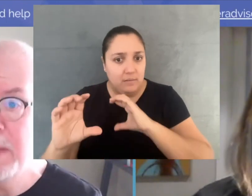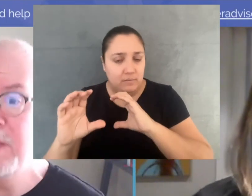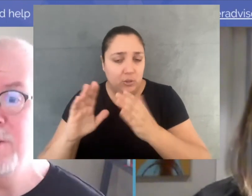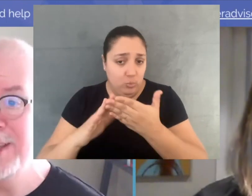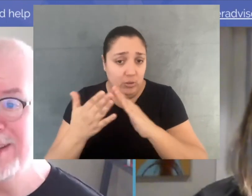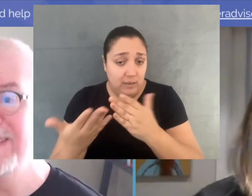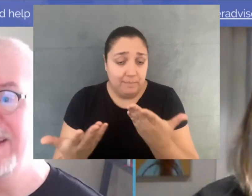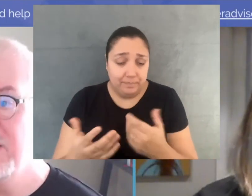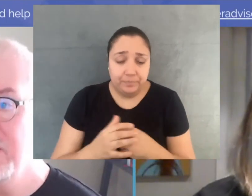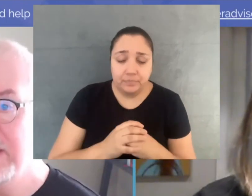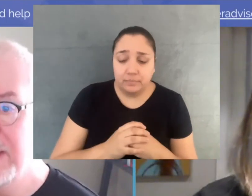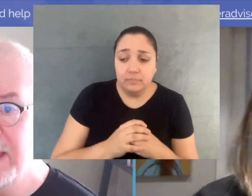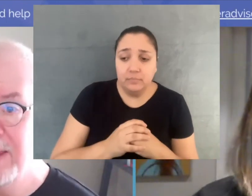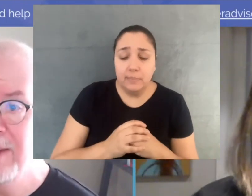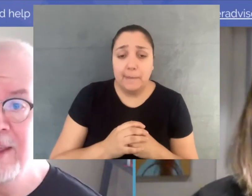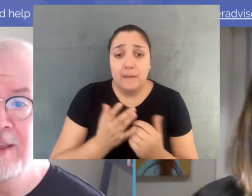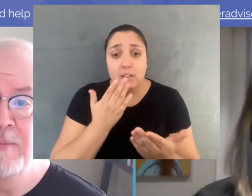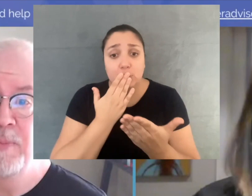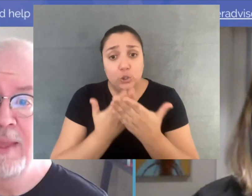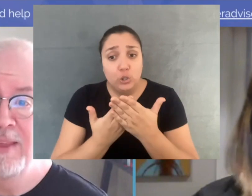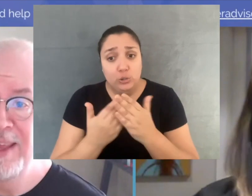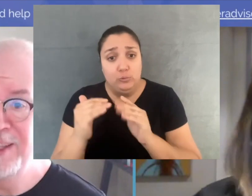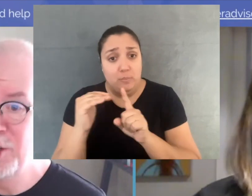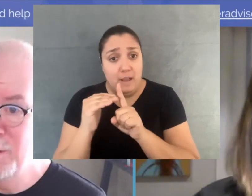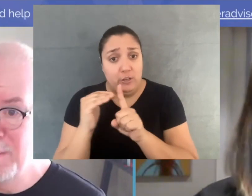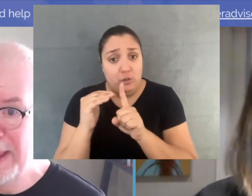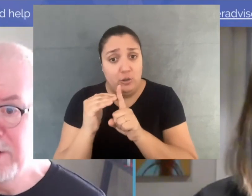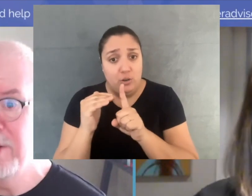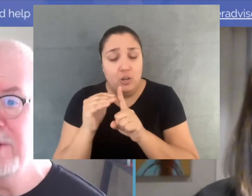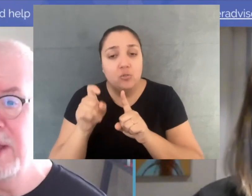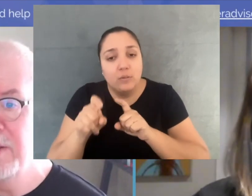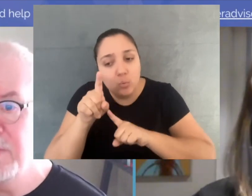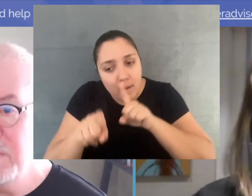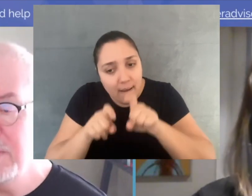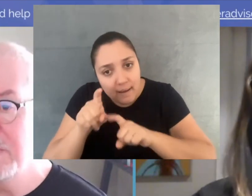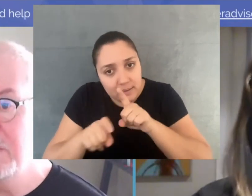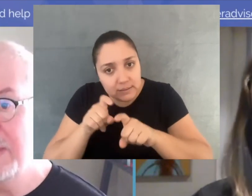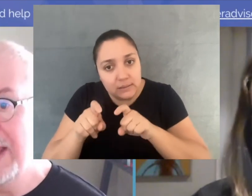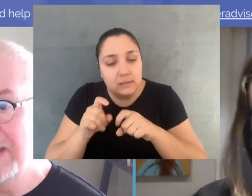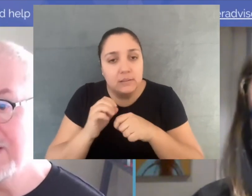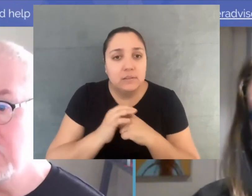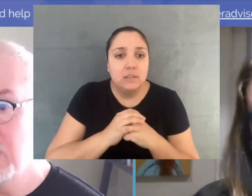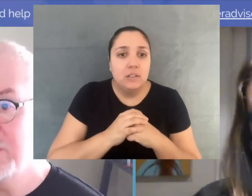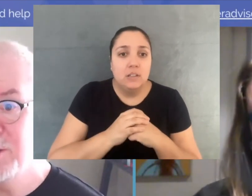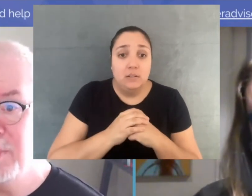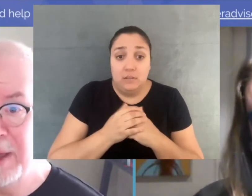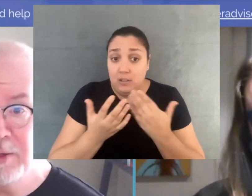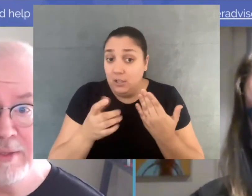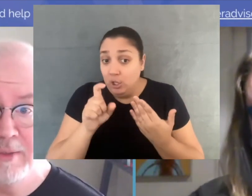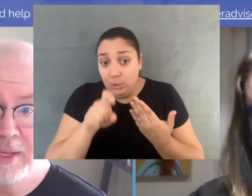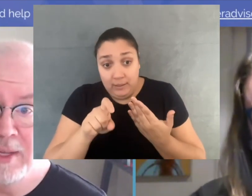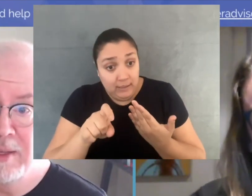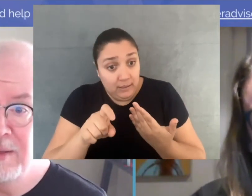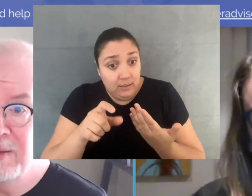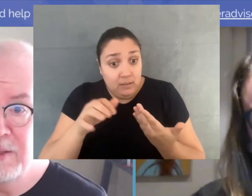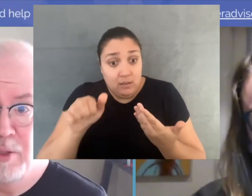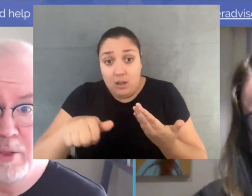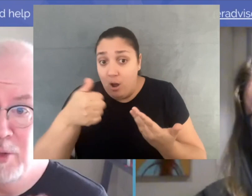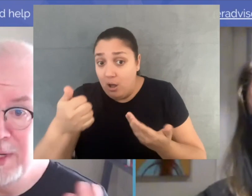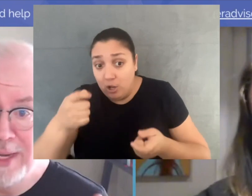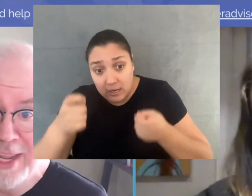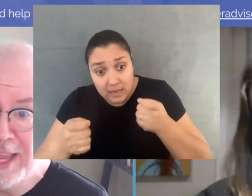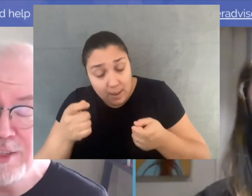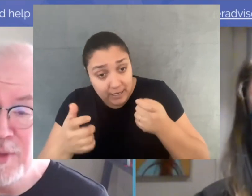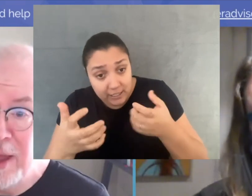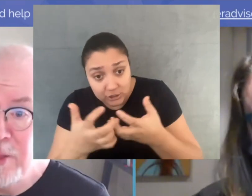that will be using that community. And it's a good reminder from you to be asking questions about, do